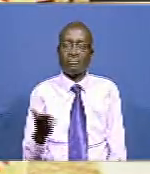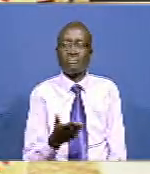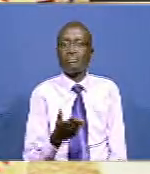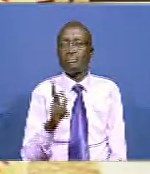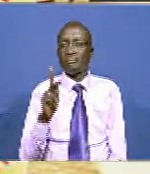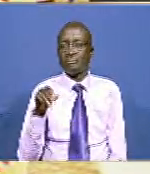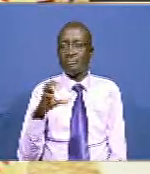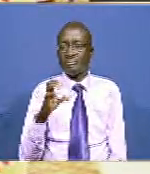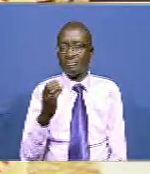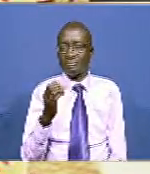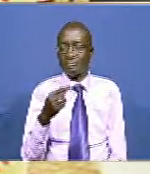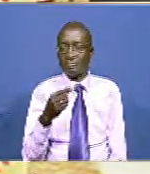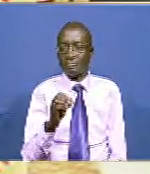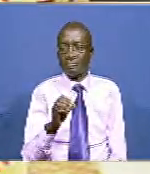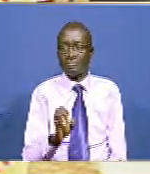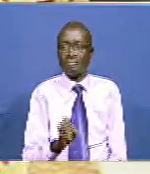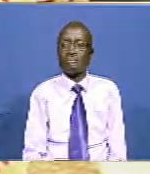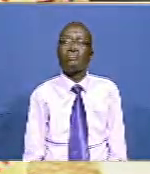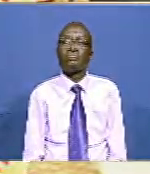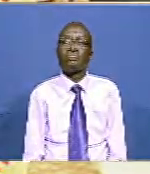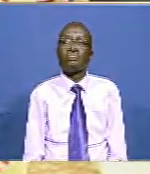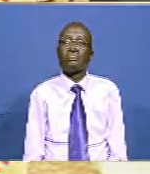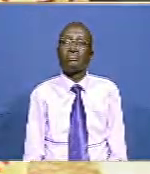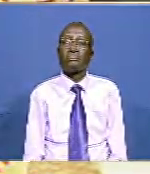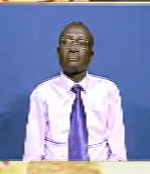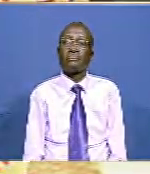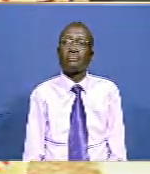You're welcome. All right.